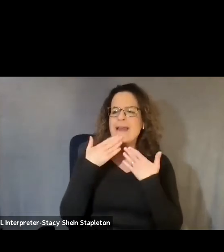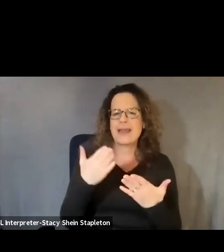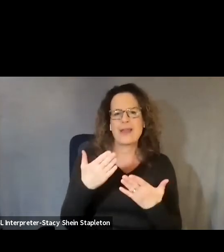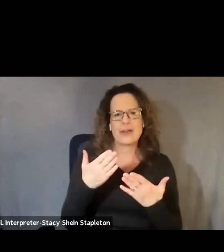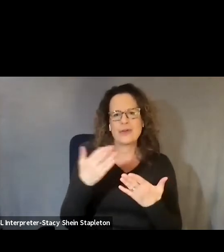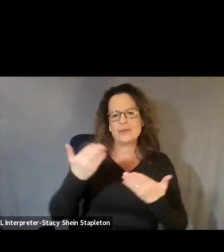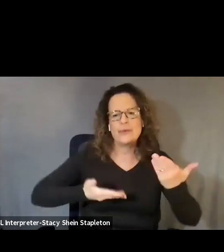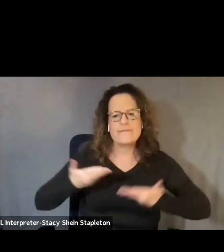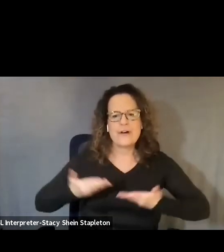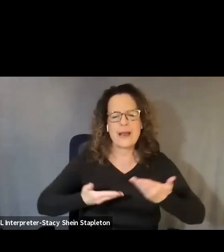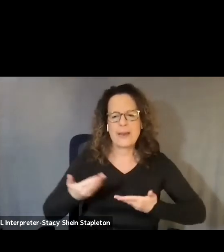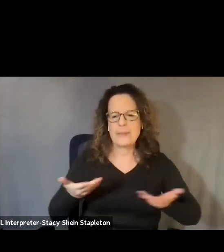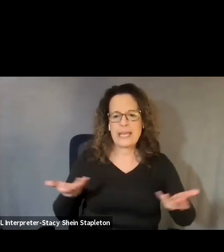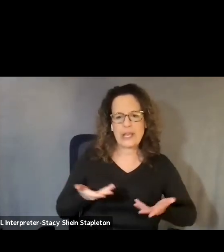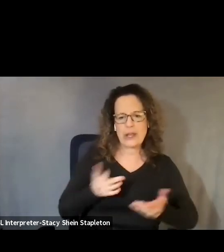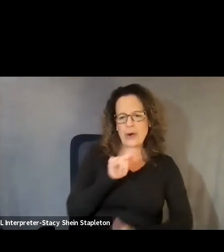you for the invitation, Liz.